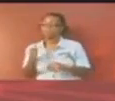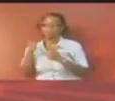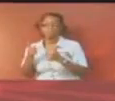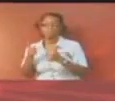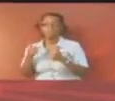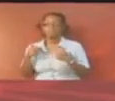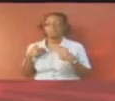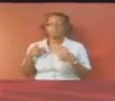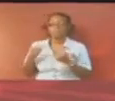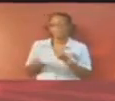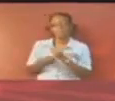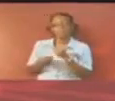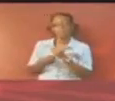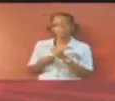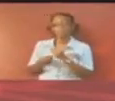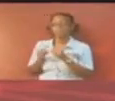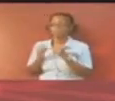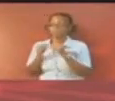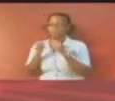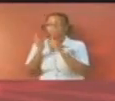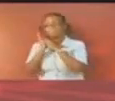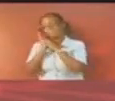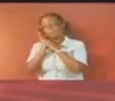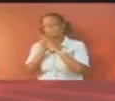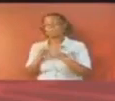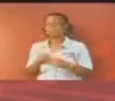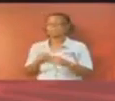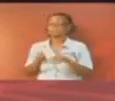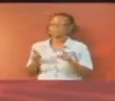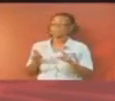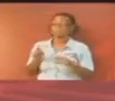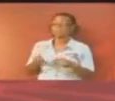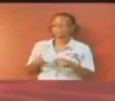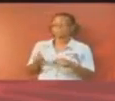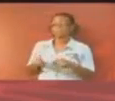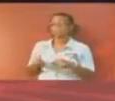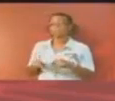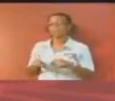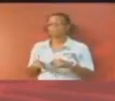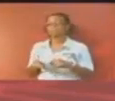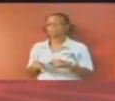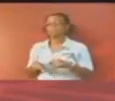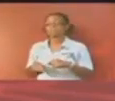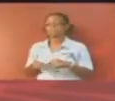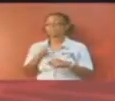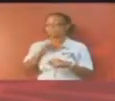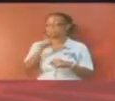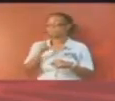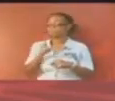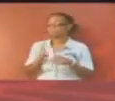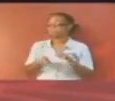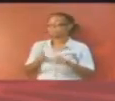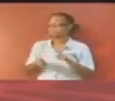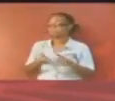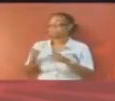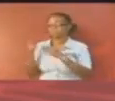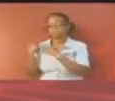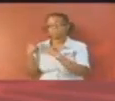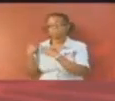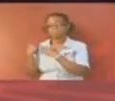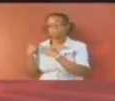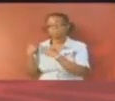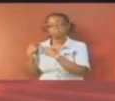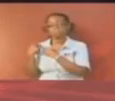facilities into an more advanced level of care to treat those patients who are ill and require